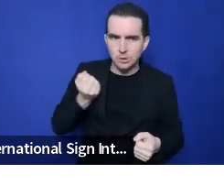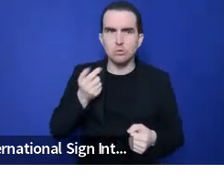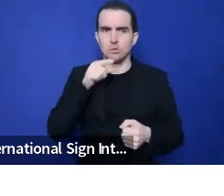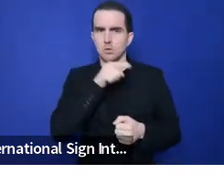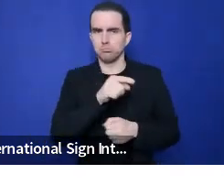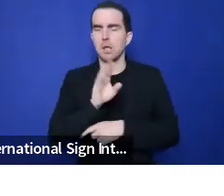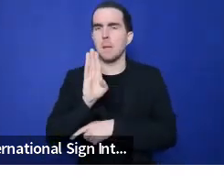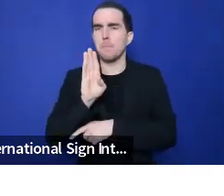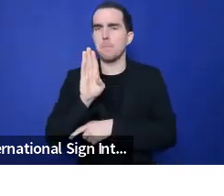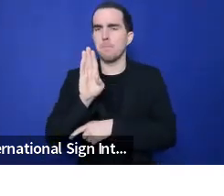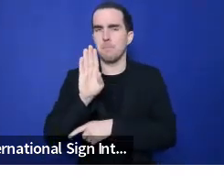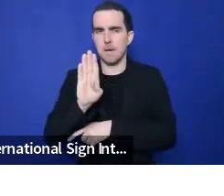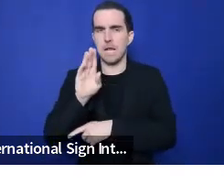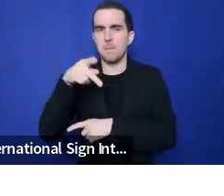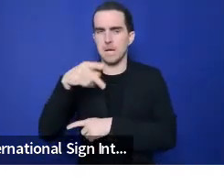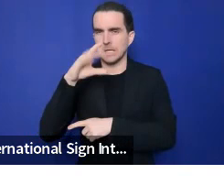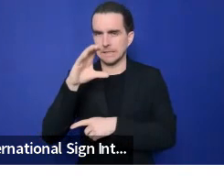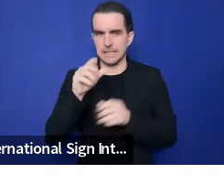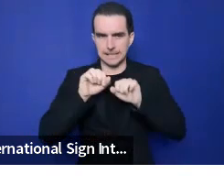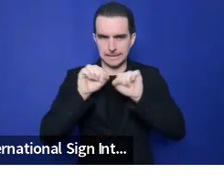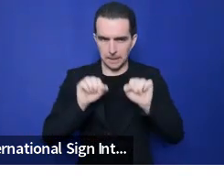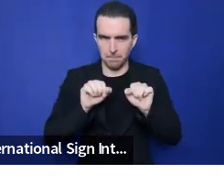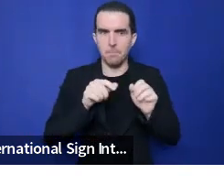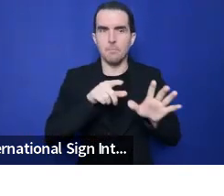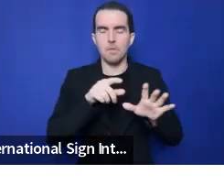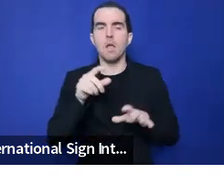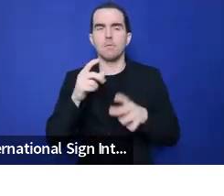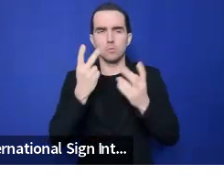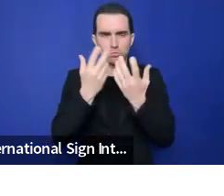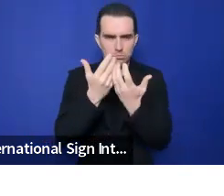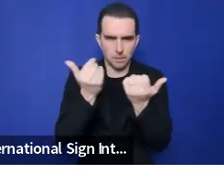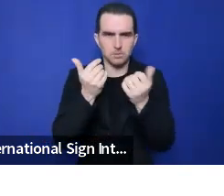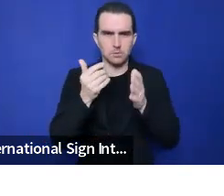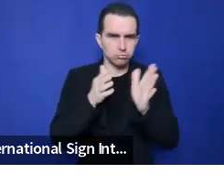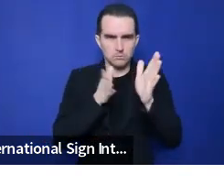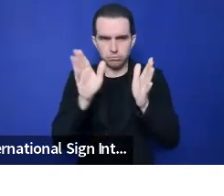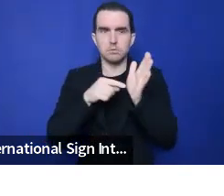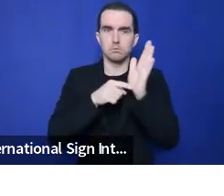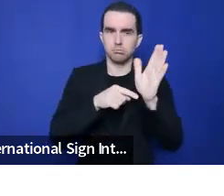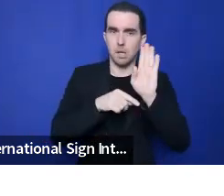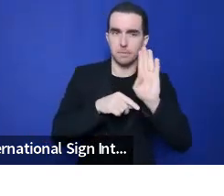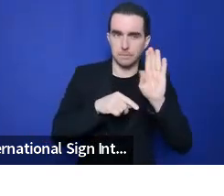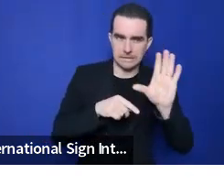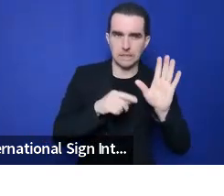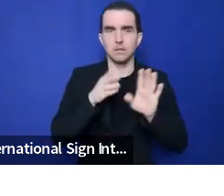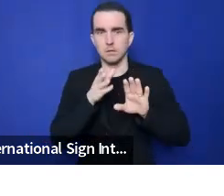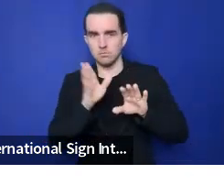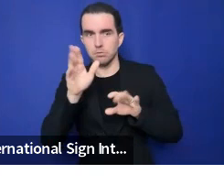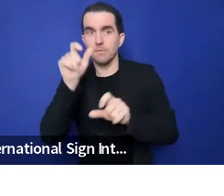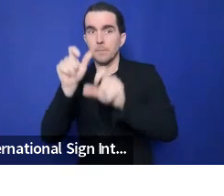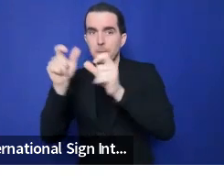under 65 who are identified as being disabled and, as a consequence of that, being unable to